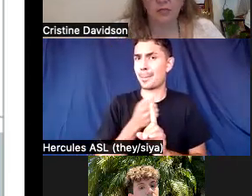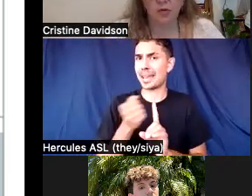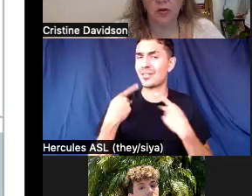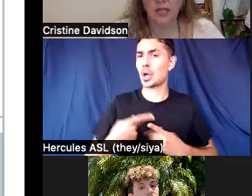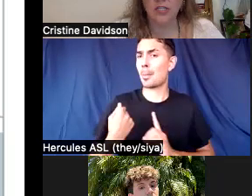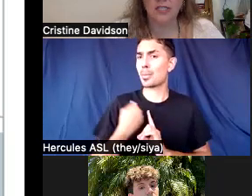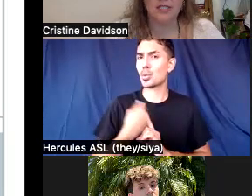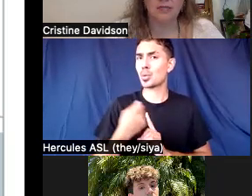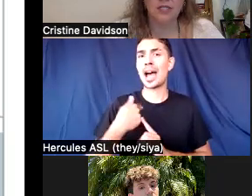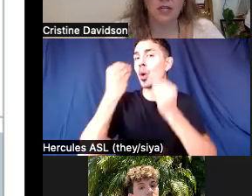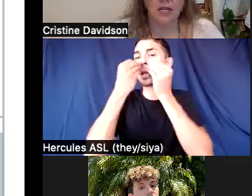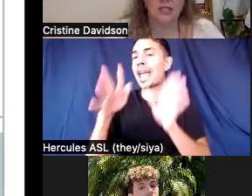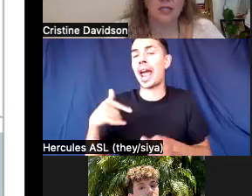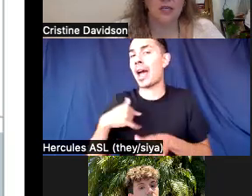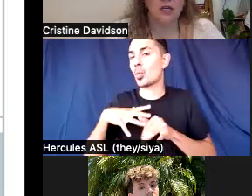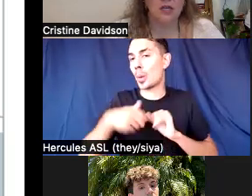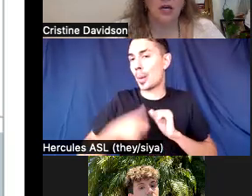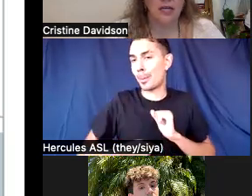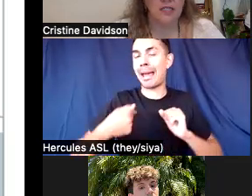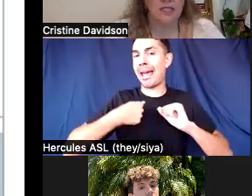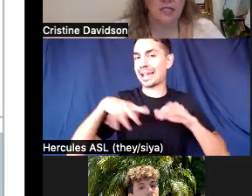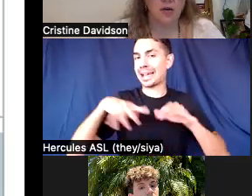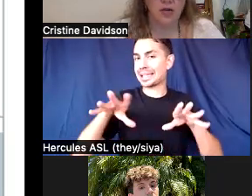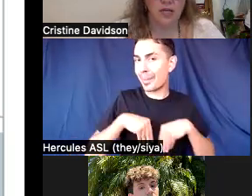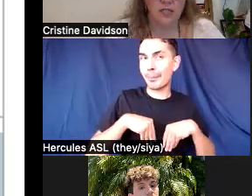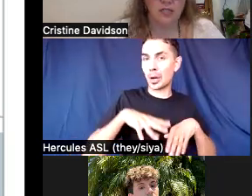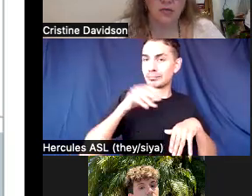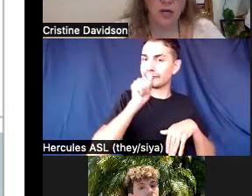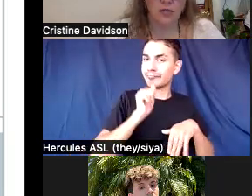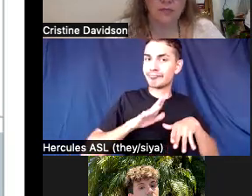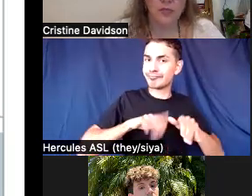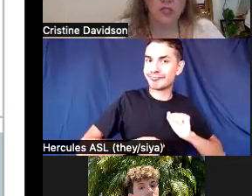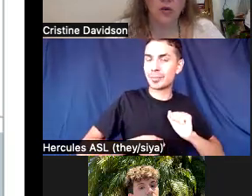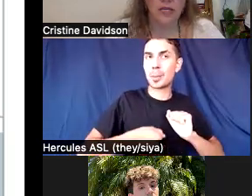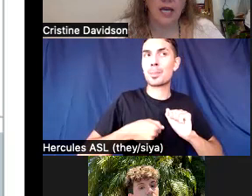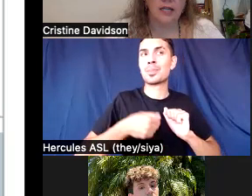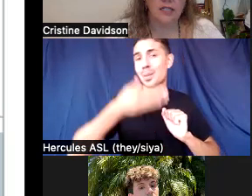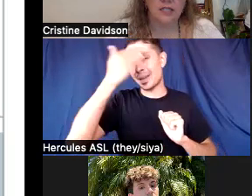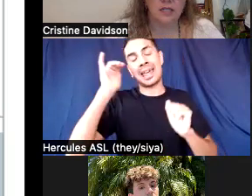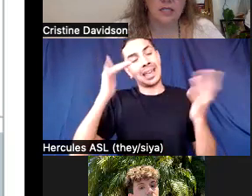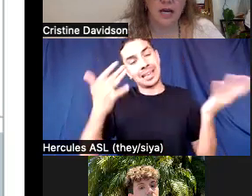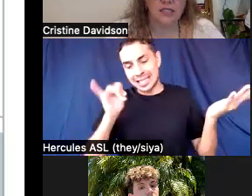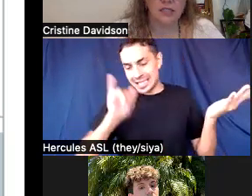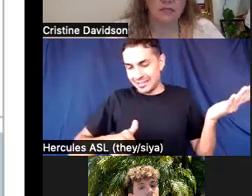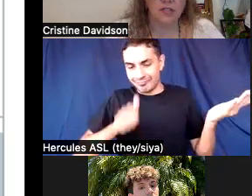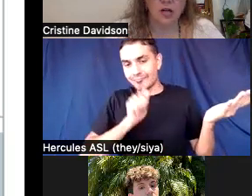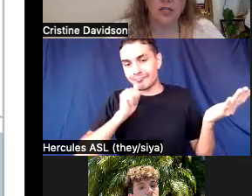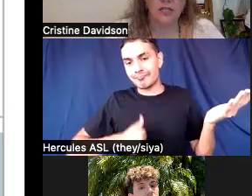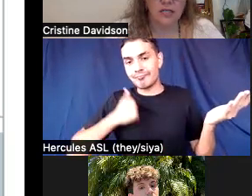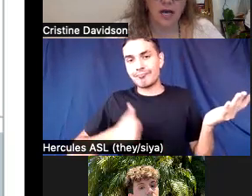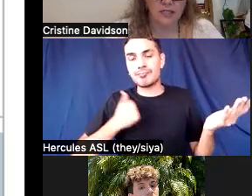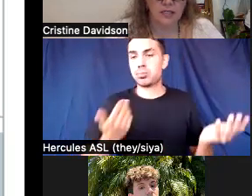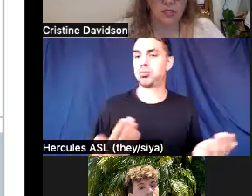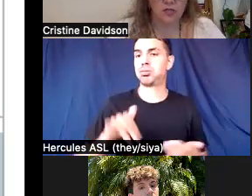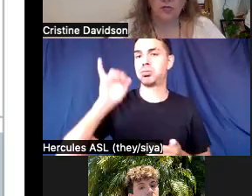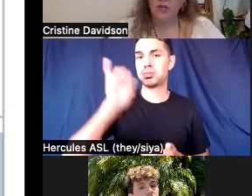raped anymore. I just accept it as, I guess this is how it is, right? So again, it's a tactic, a